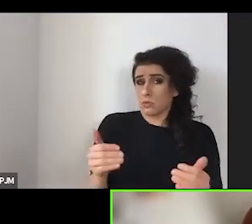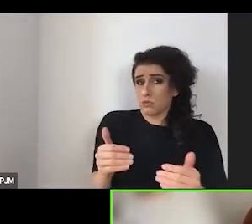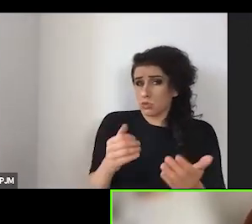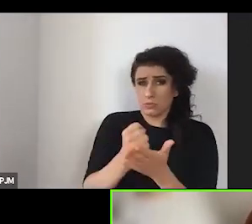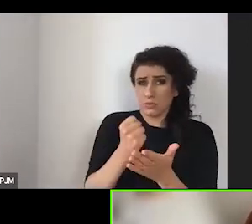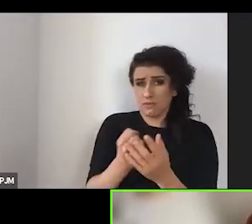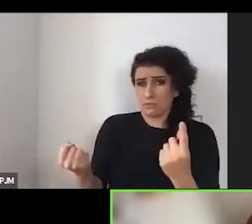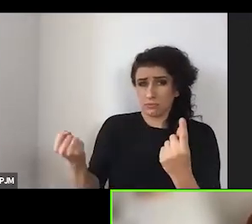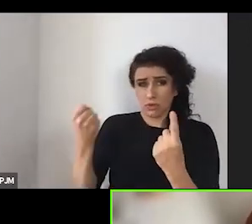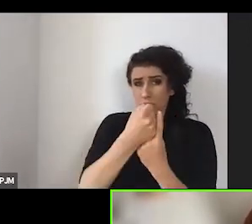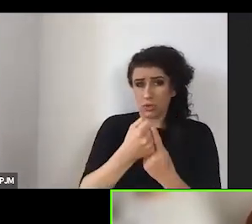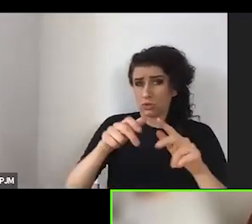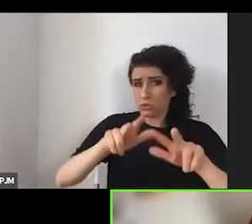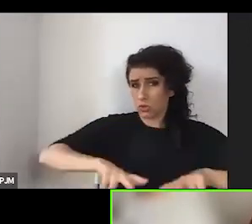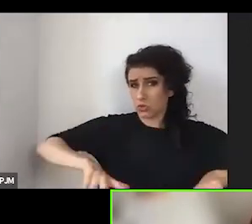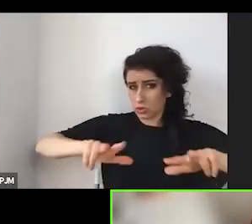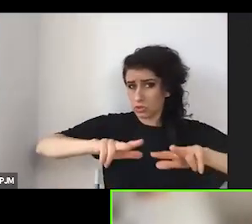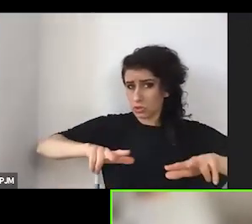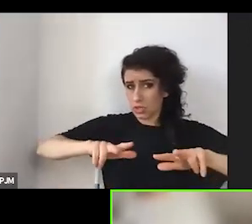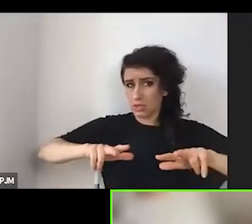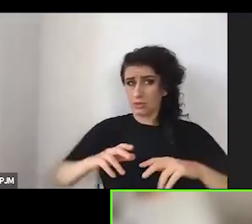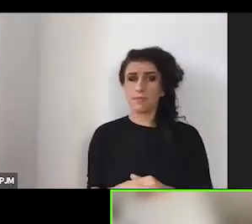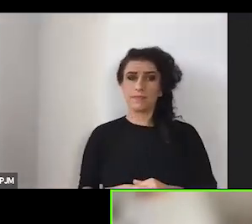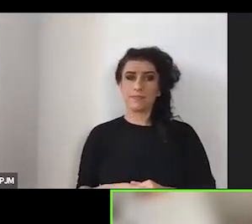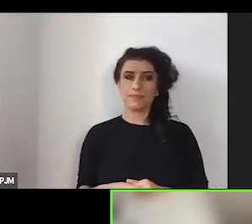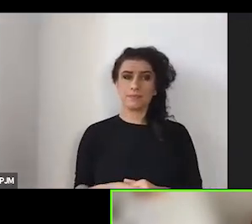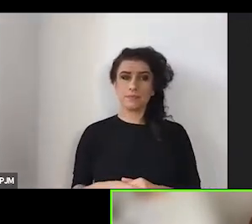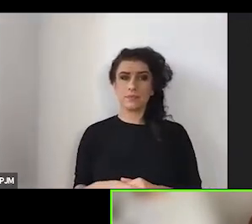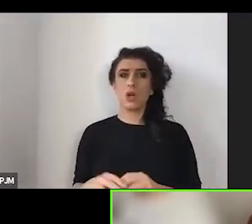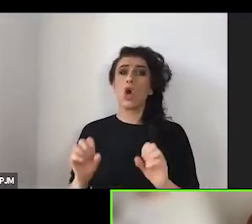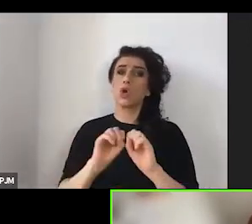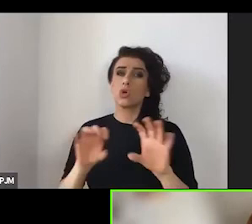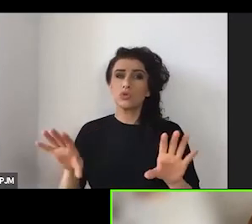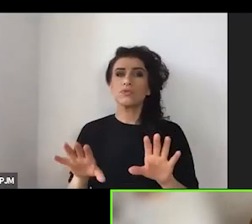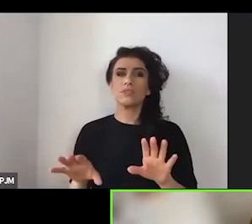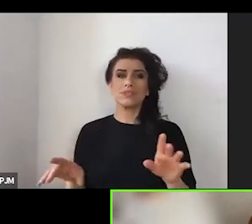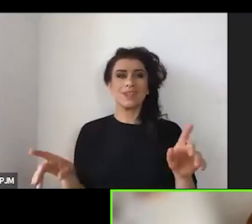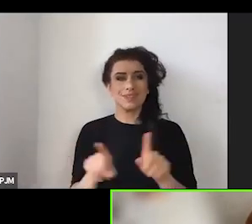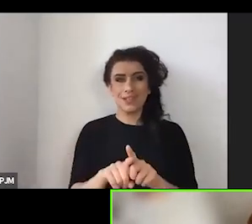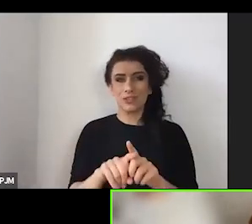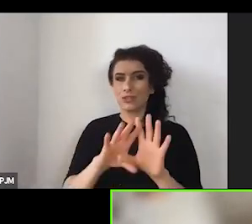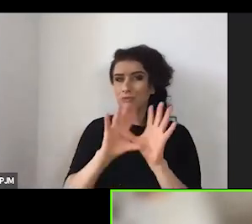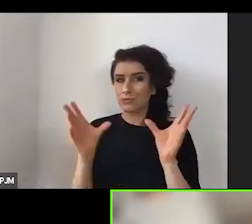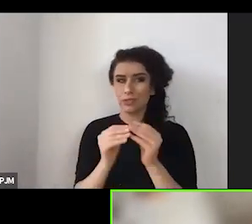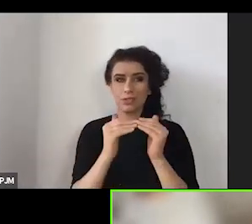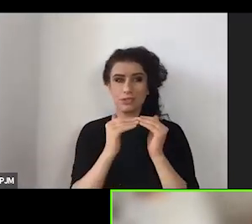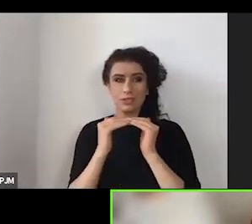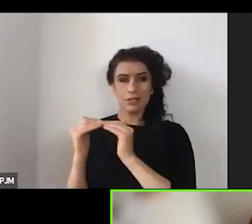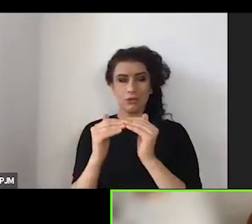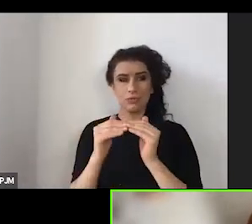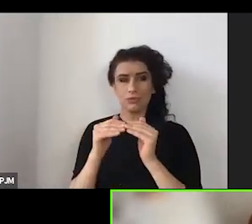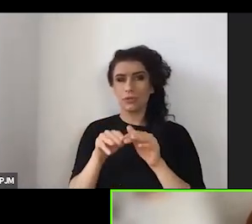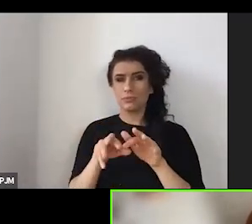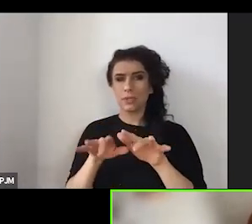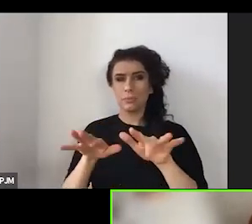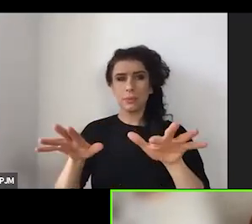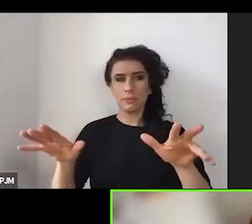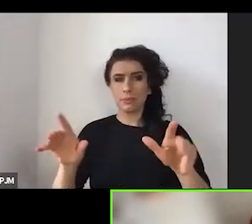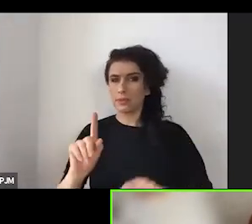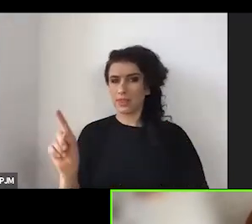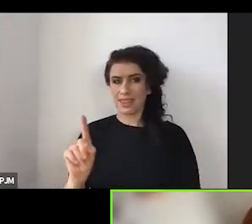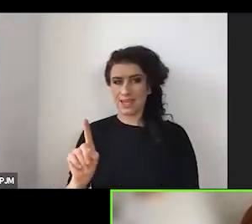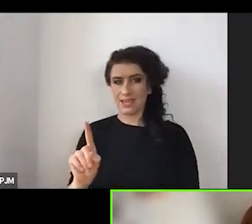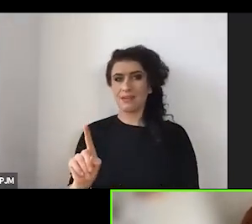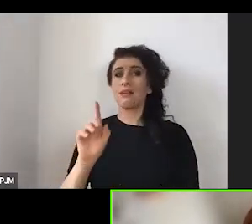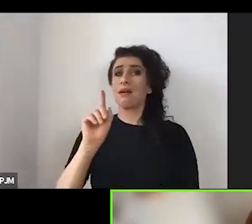as possible to reach as much as possible the women or children. It was also for children, like we had different